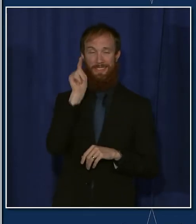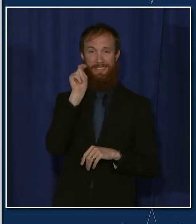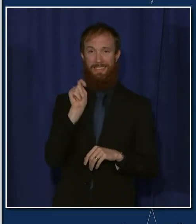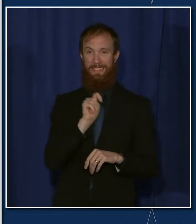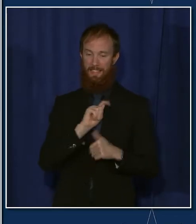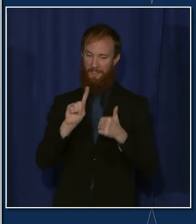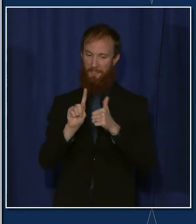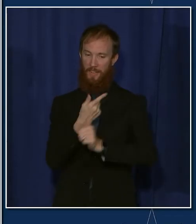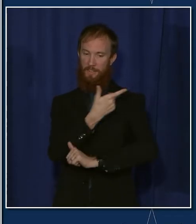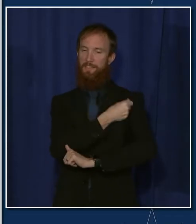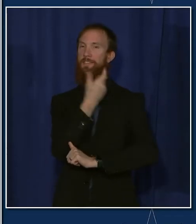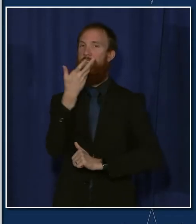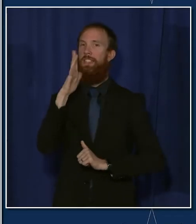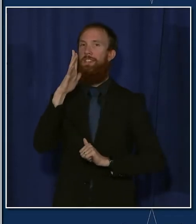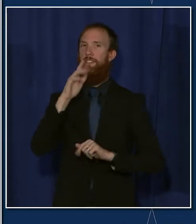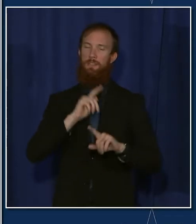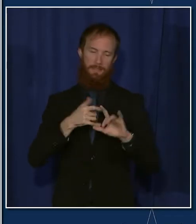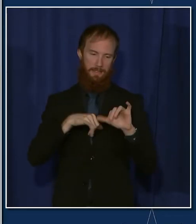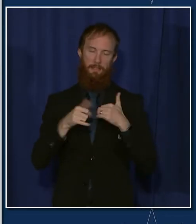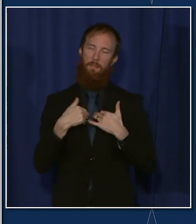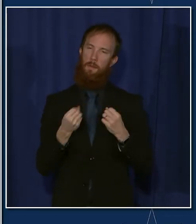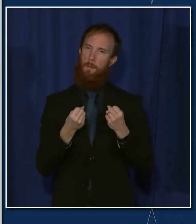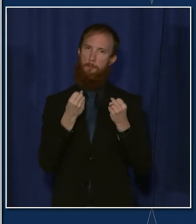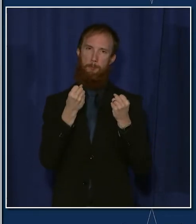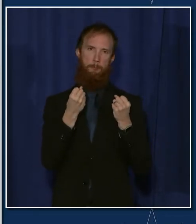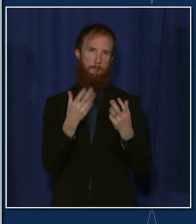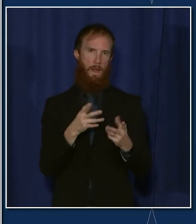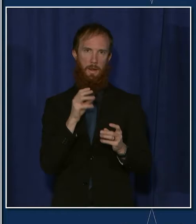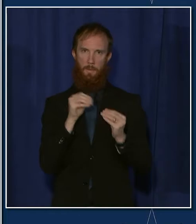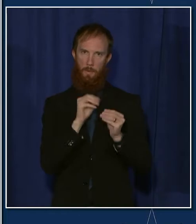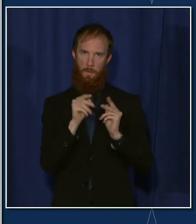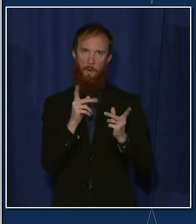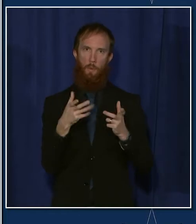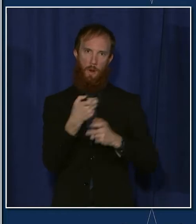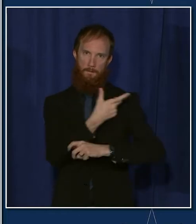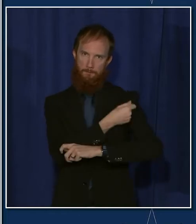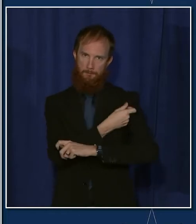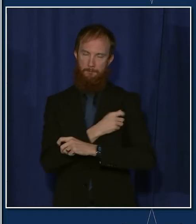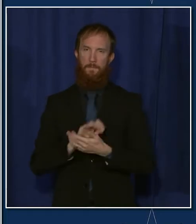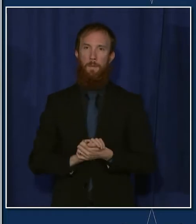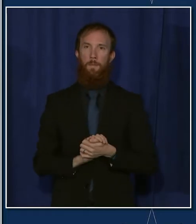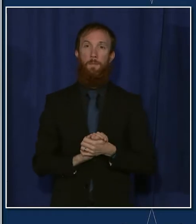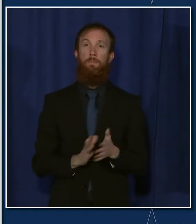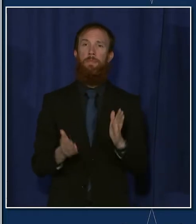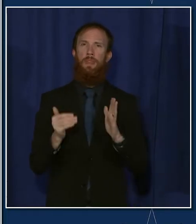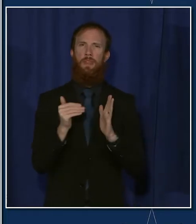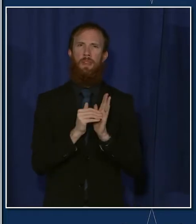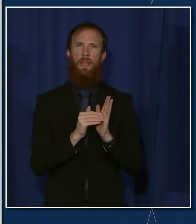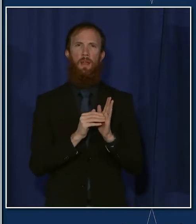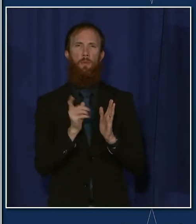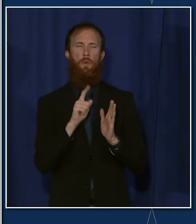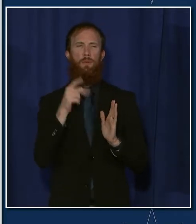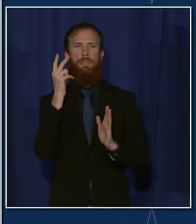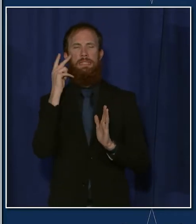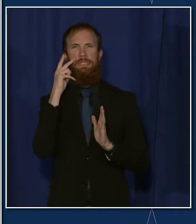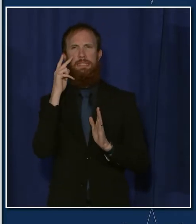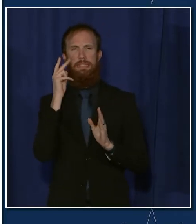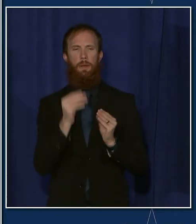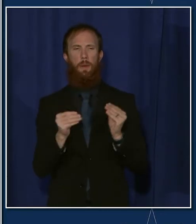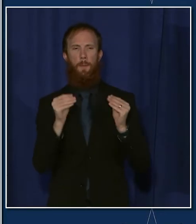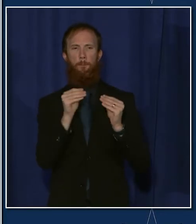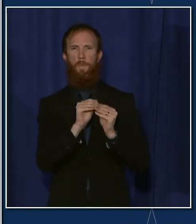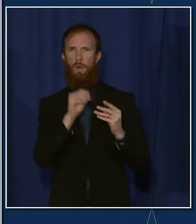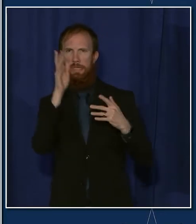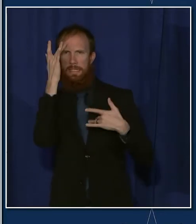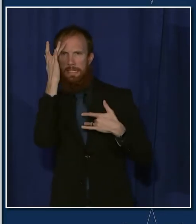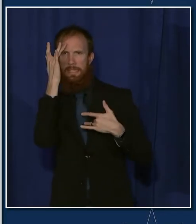dose of vaccine, but we still have a long way to go. I also just wanted to highlight that where we are seeing some of this increase in COVID infections, it's